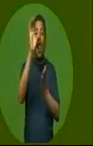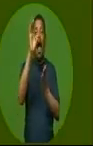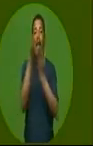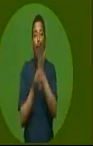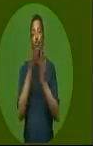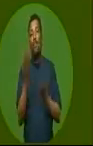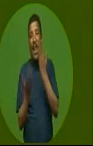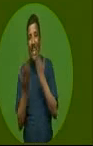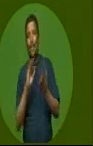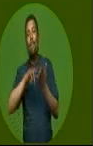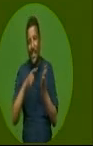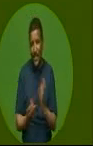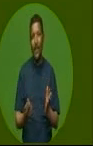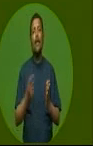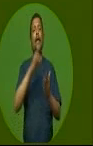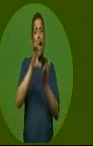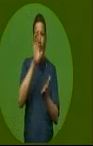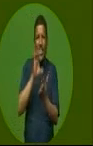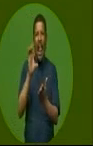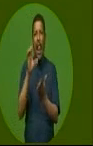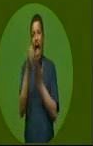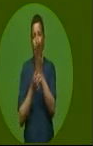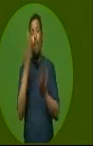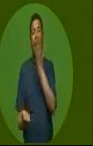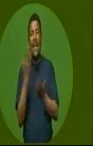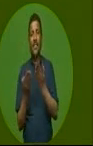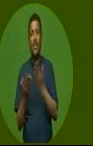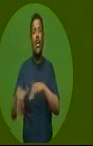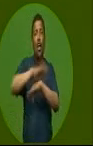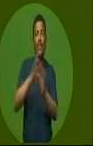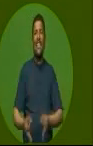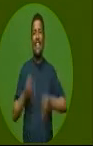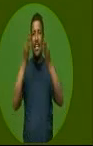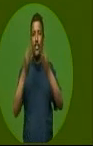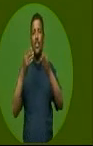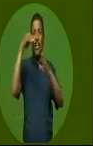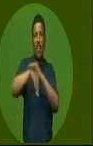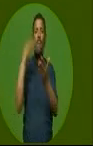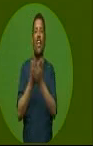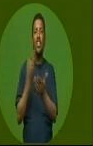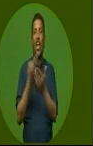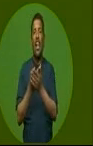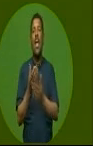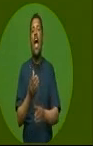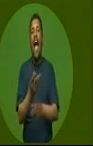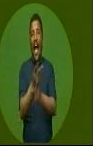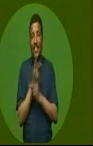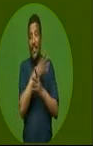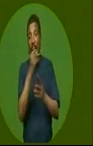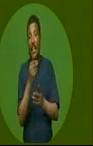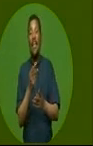Capital account balance covers transactions in financial assets and